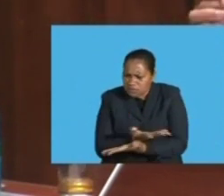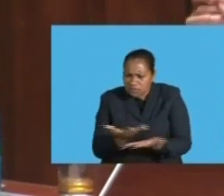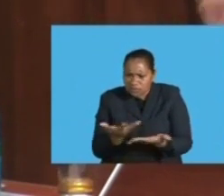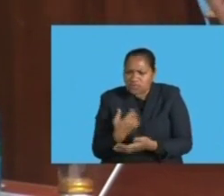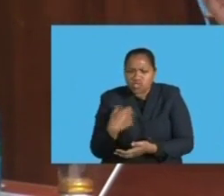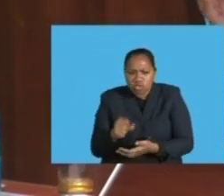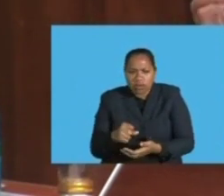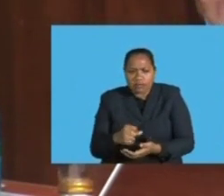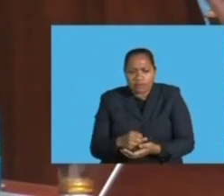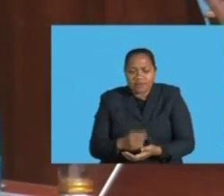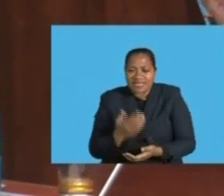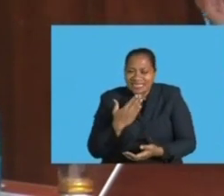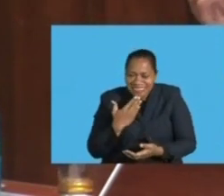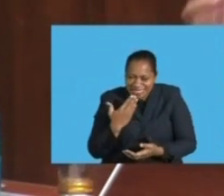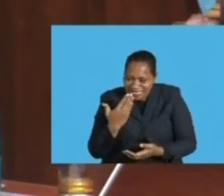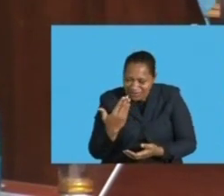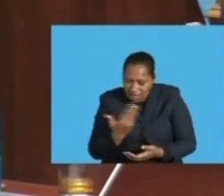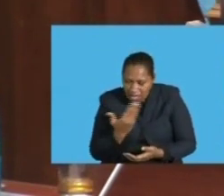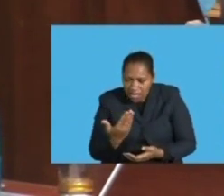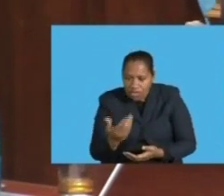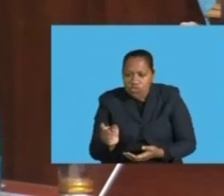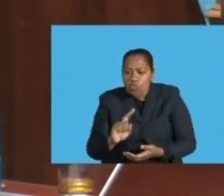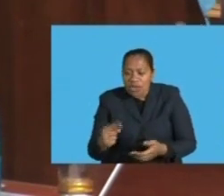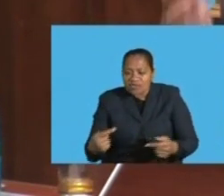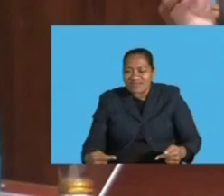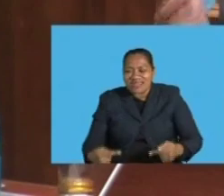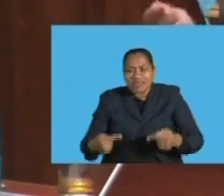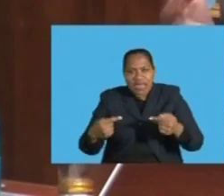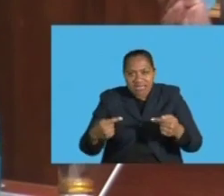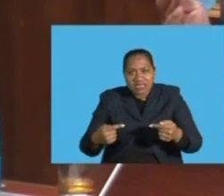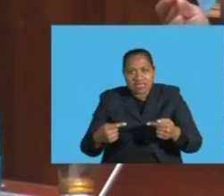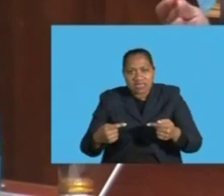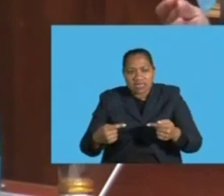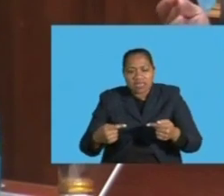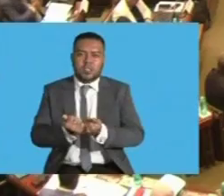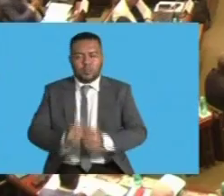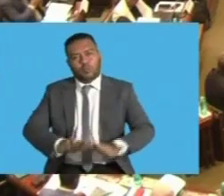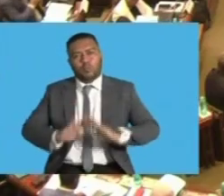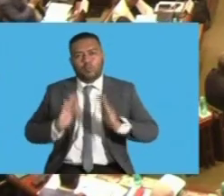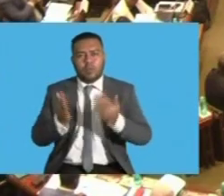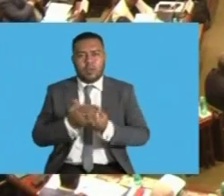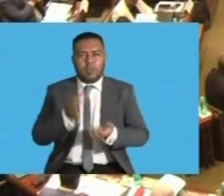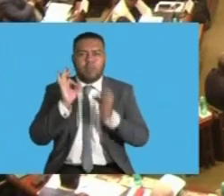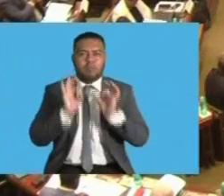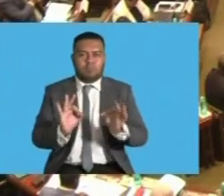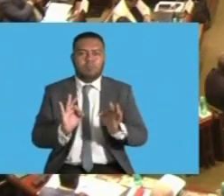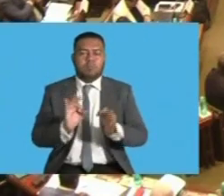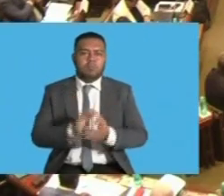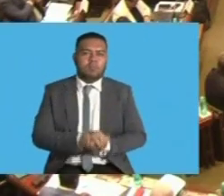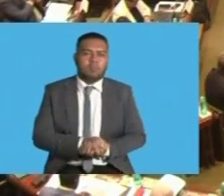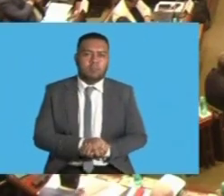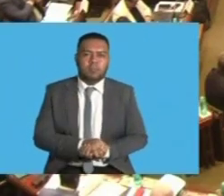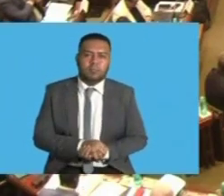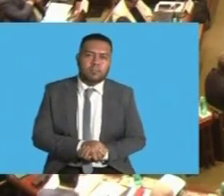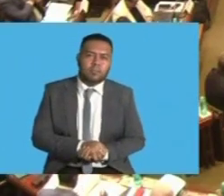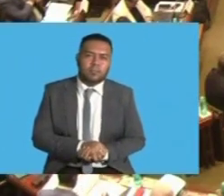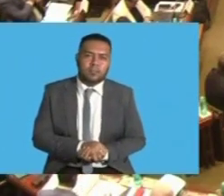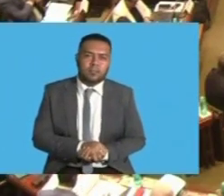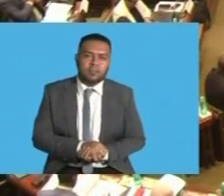Speak to what is being debated, and that's what we do. Parliament has been adjourned for 3